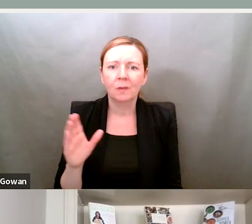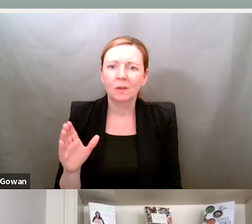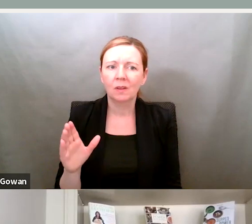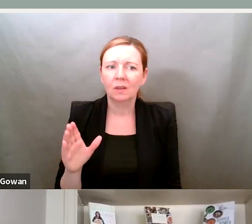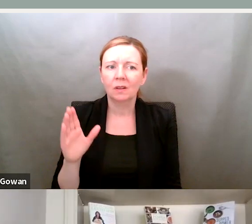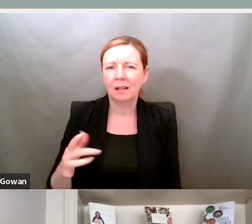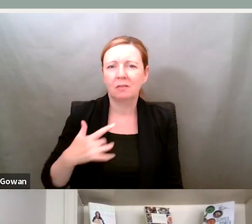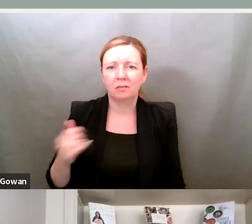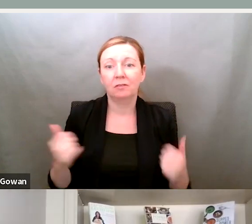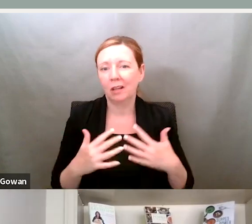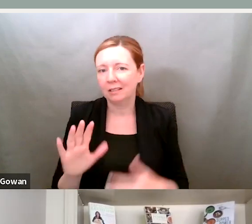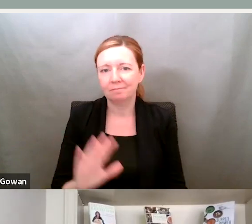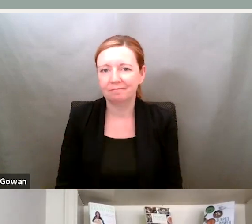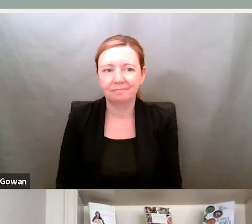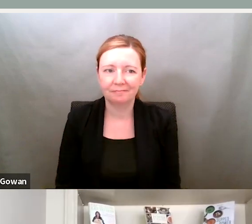of fear.